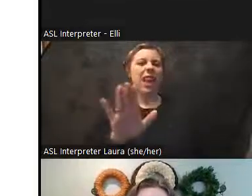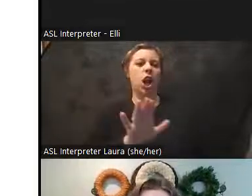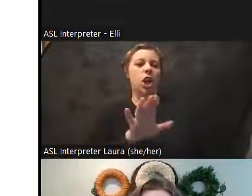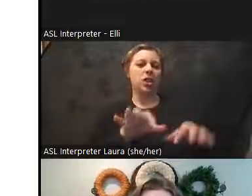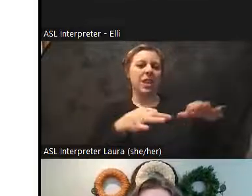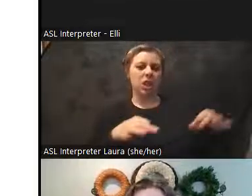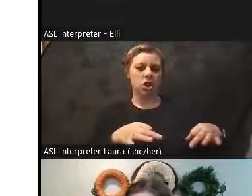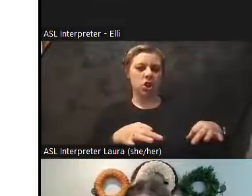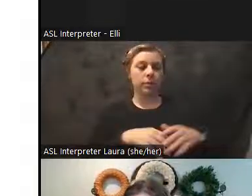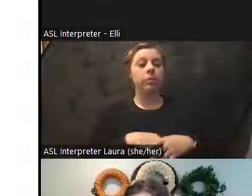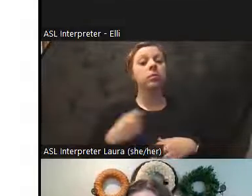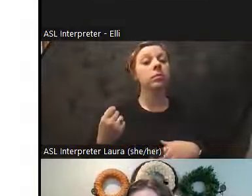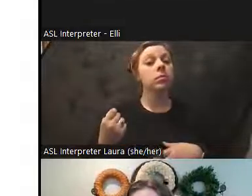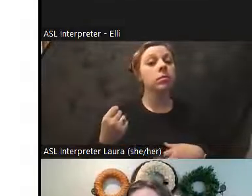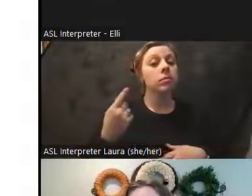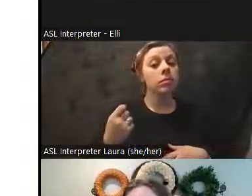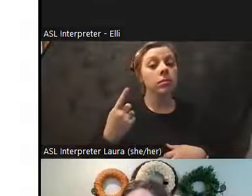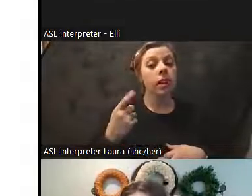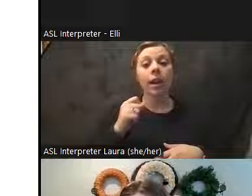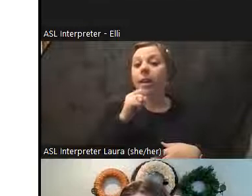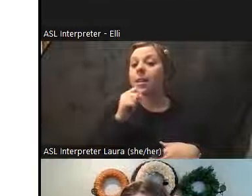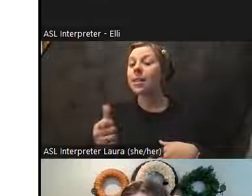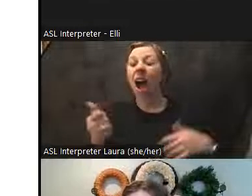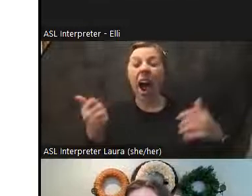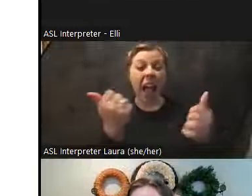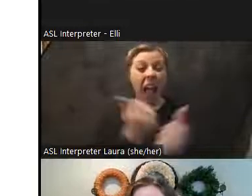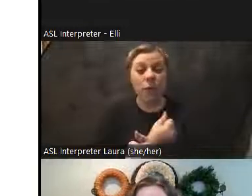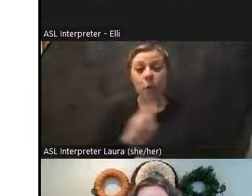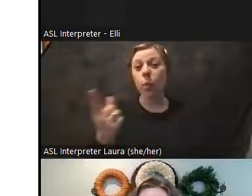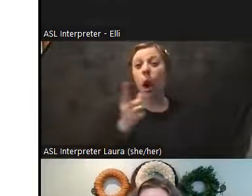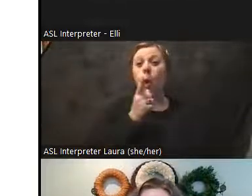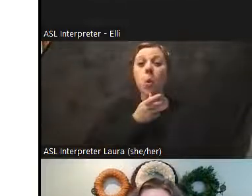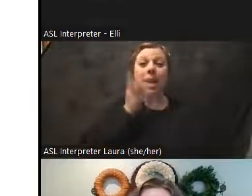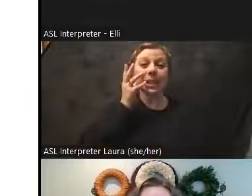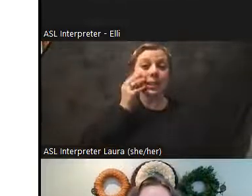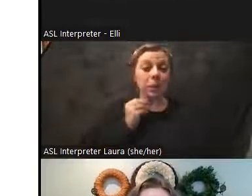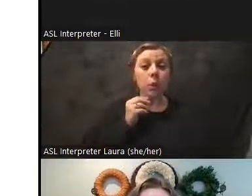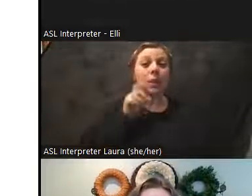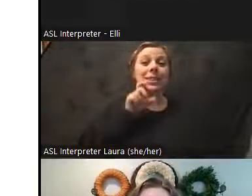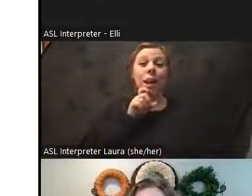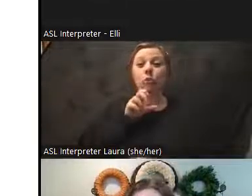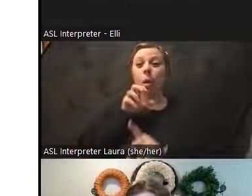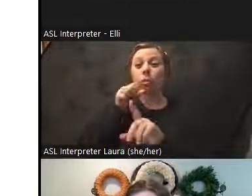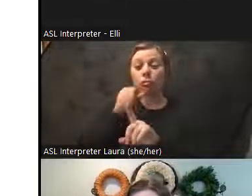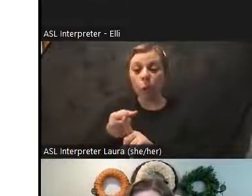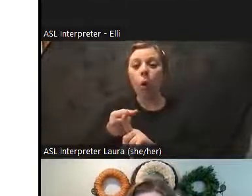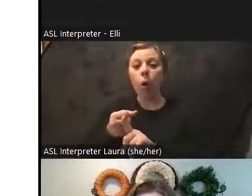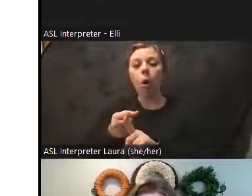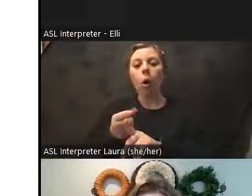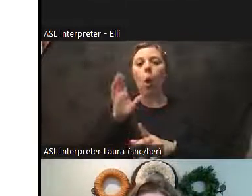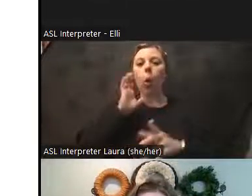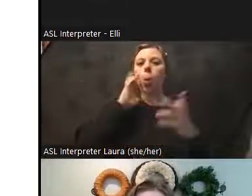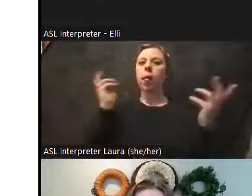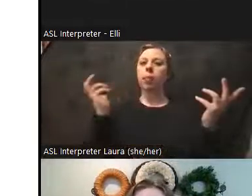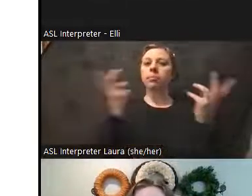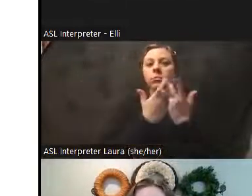all survivors of sexual assault will necessarily meet the criteria for a formal diagnosis of